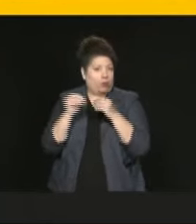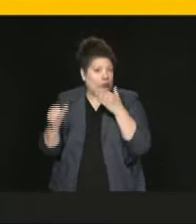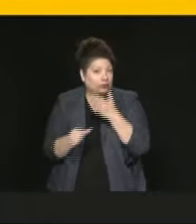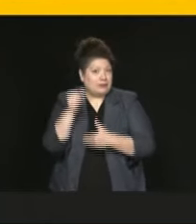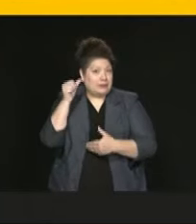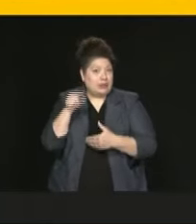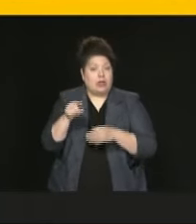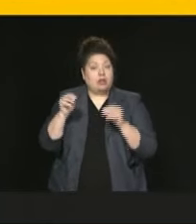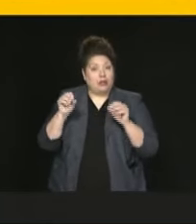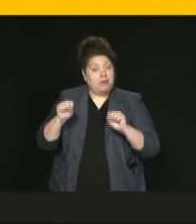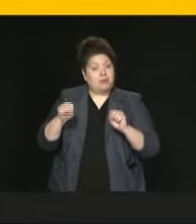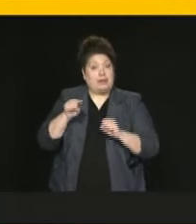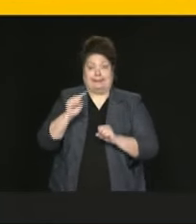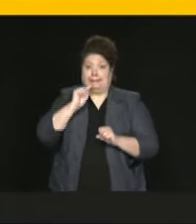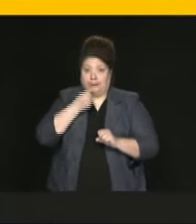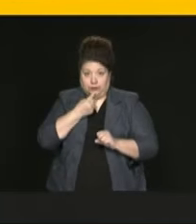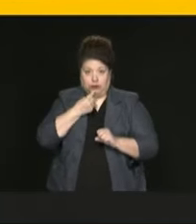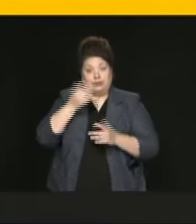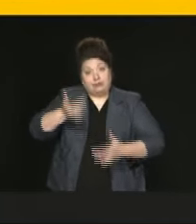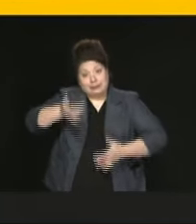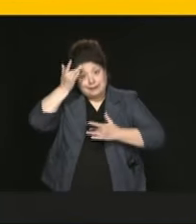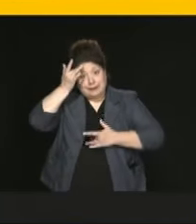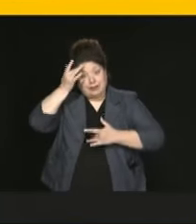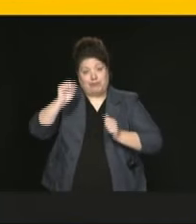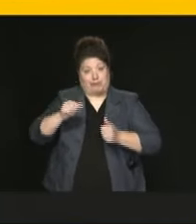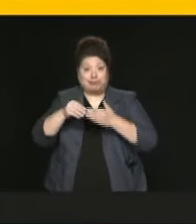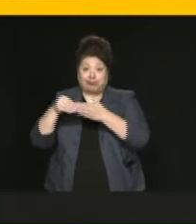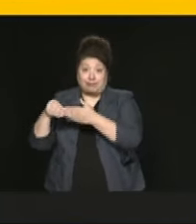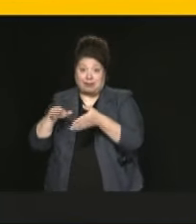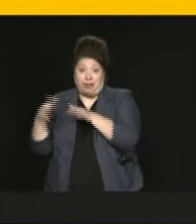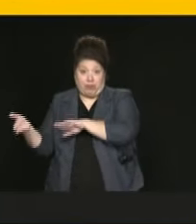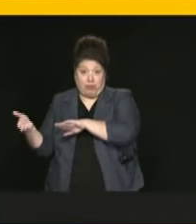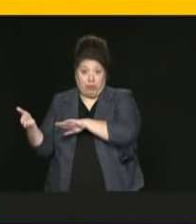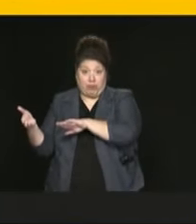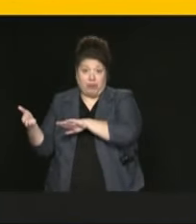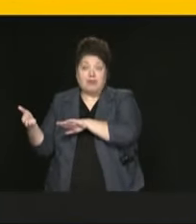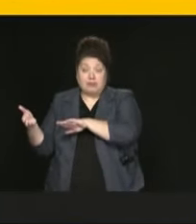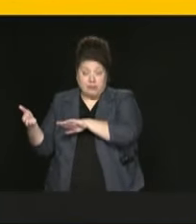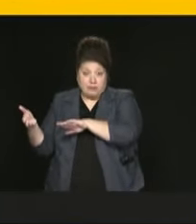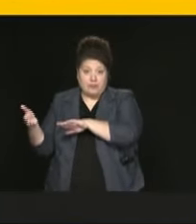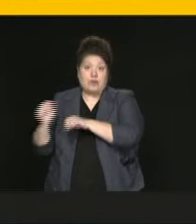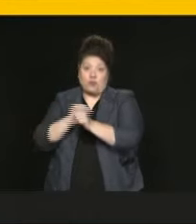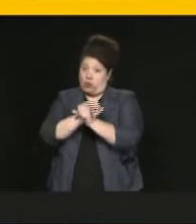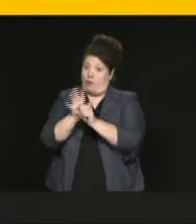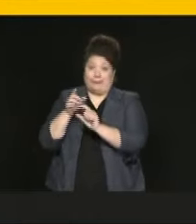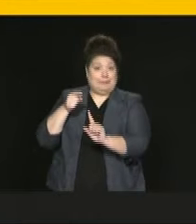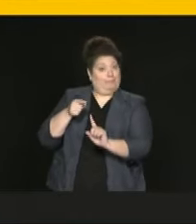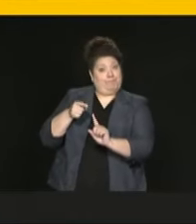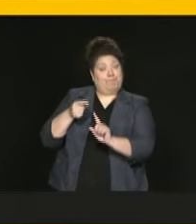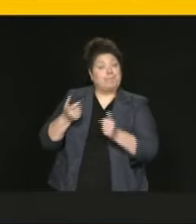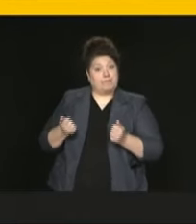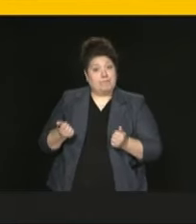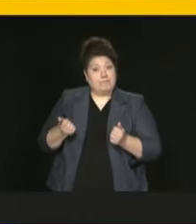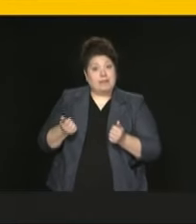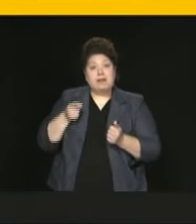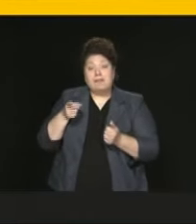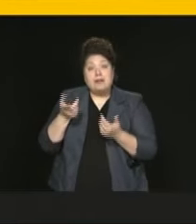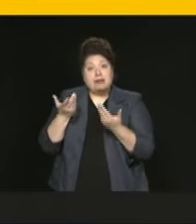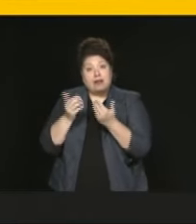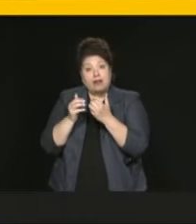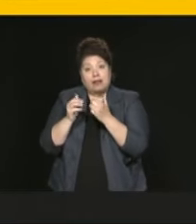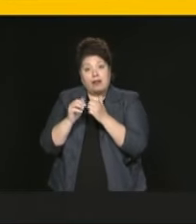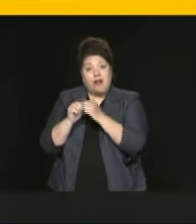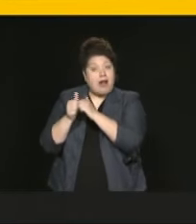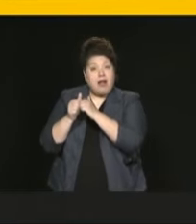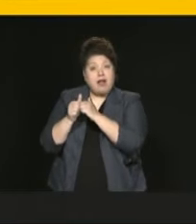if they do become infected with this virus. But then how that translates in terms of the conversations that many other sectors and